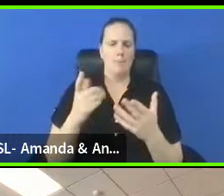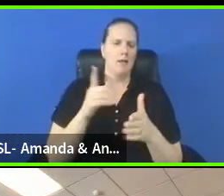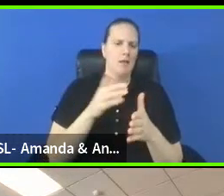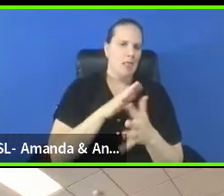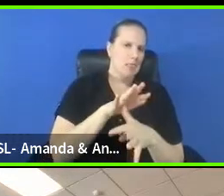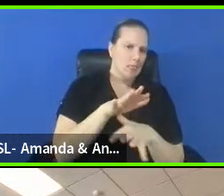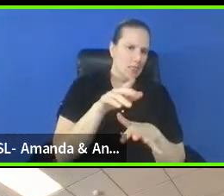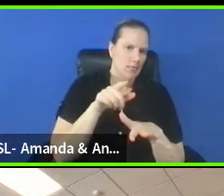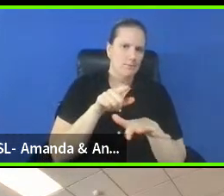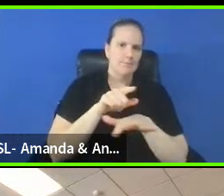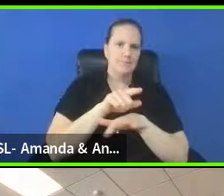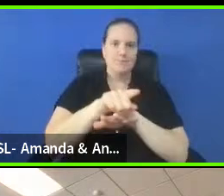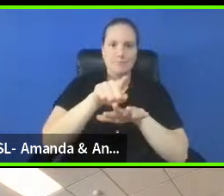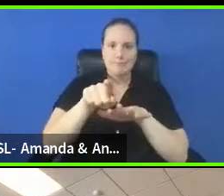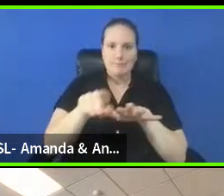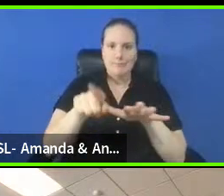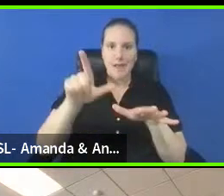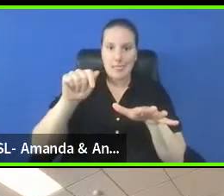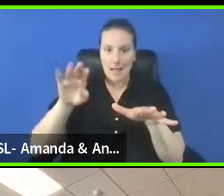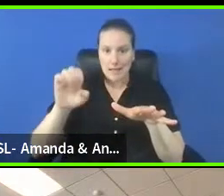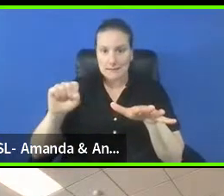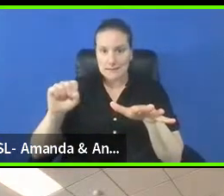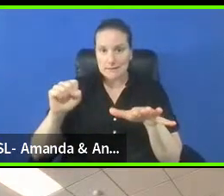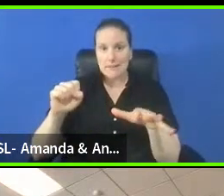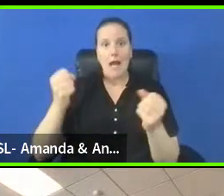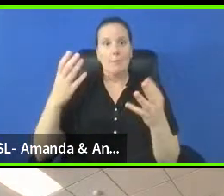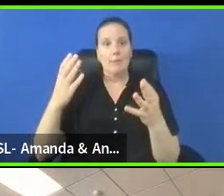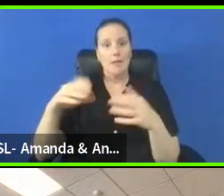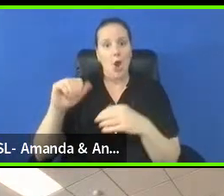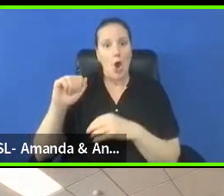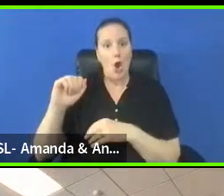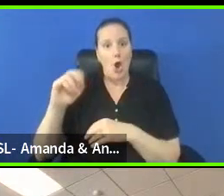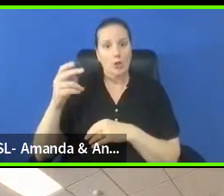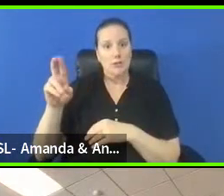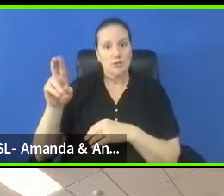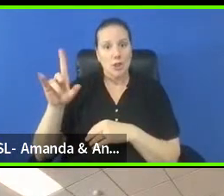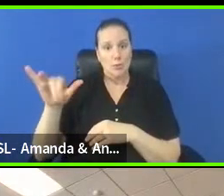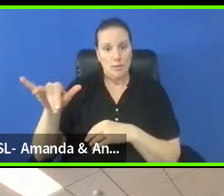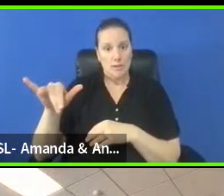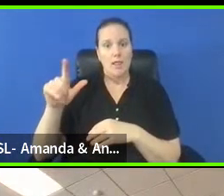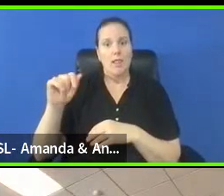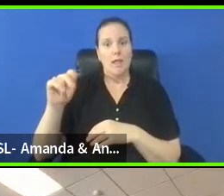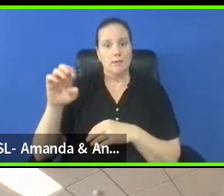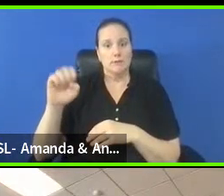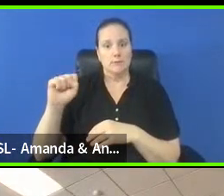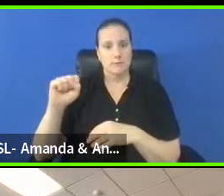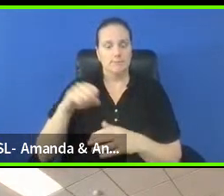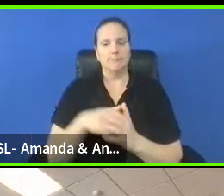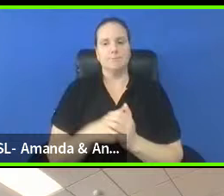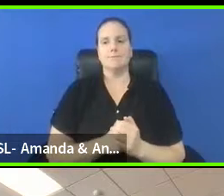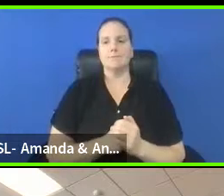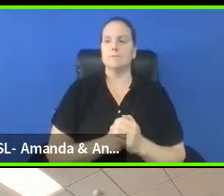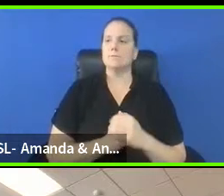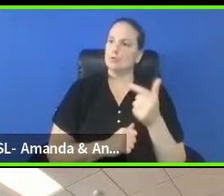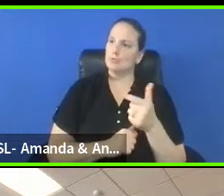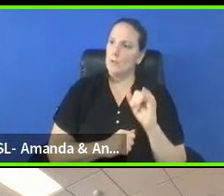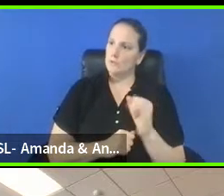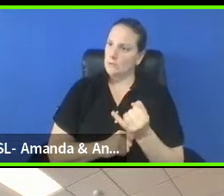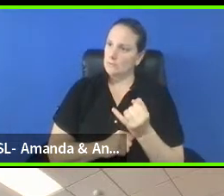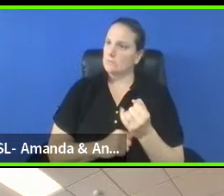at, if we get the last approval for the modified locally preferred alternative, we have agreed to